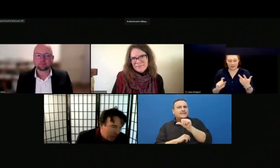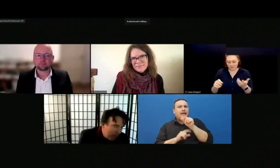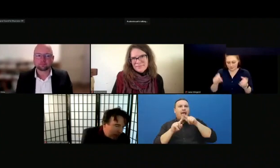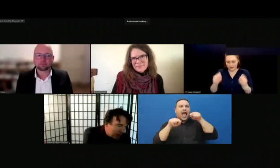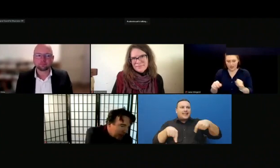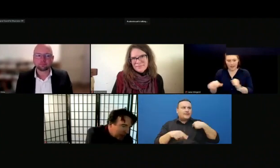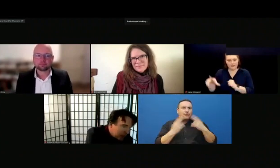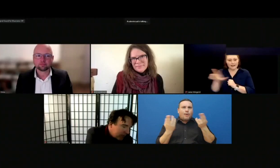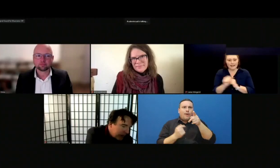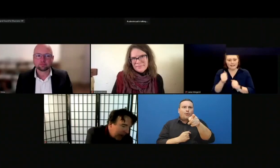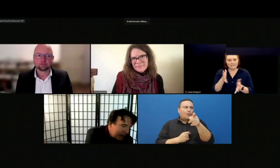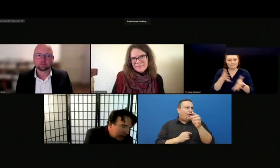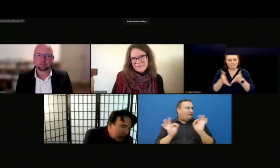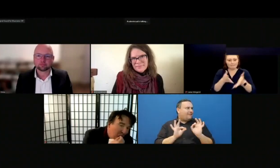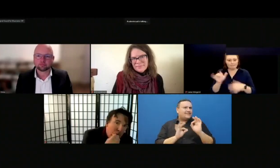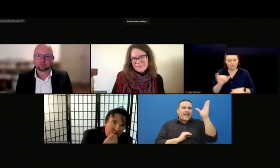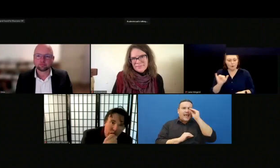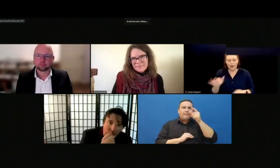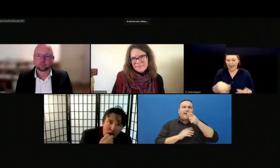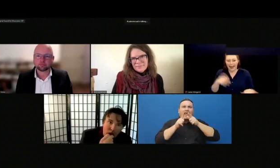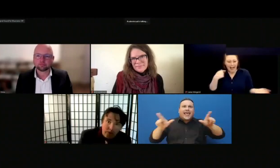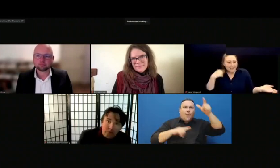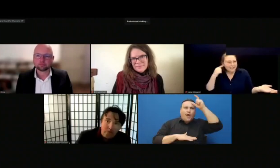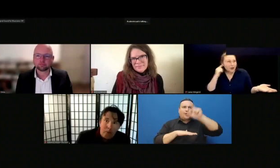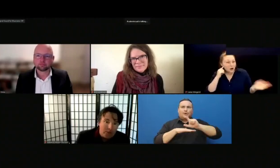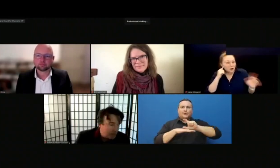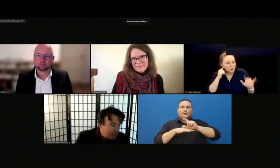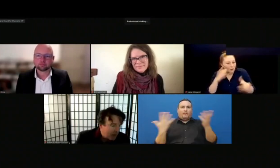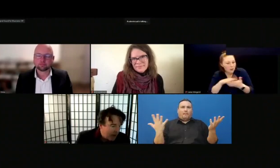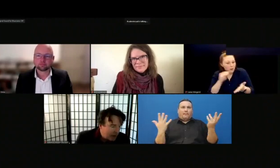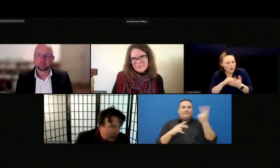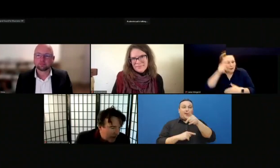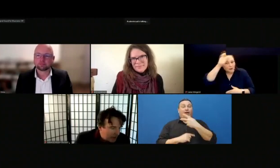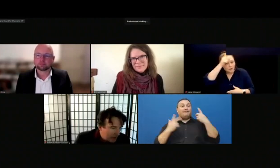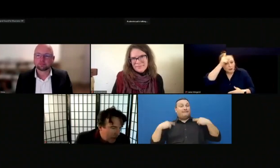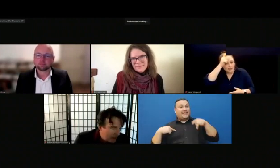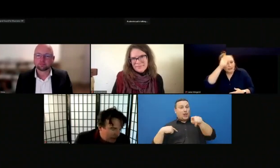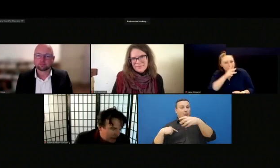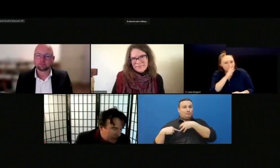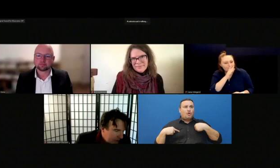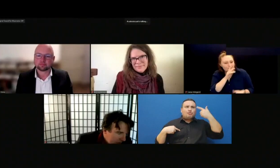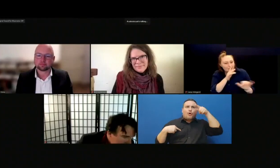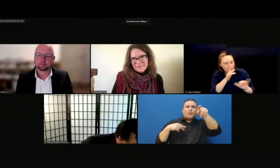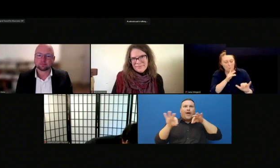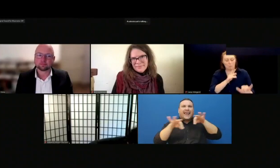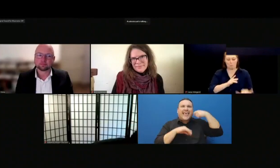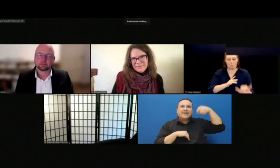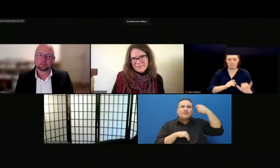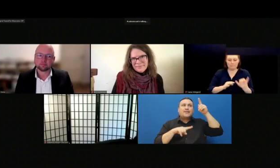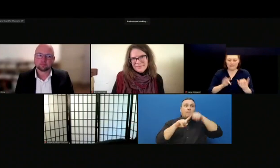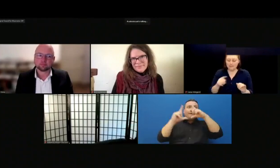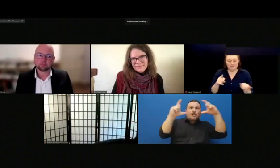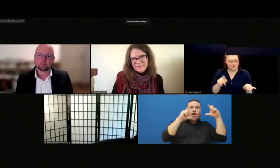I hear you're also learning Turkish. In addition to your scientific life, you're also a professional photographer